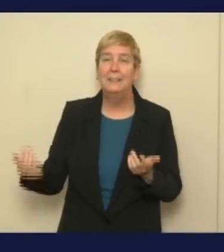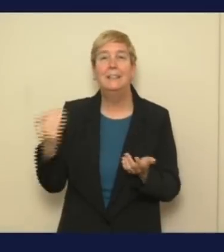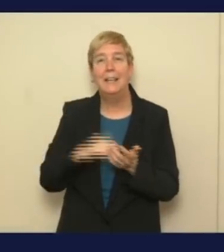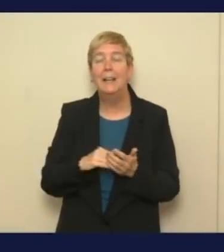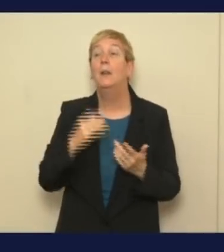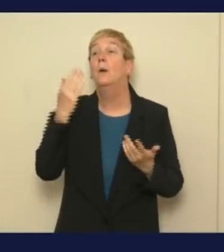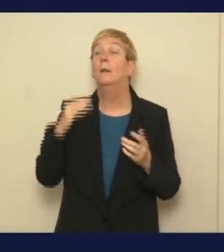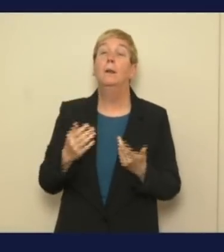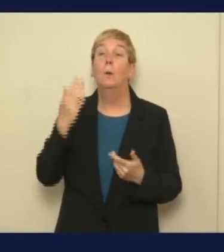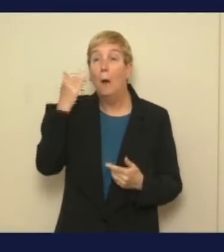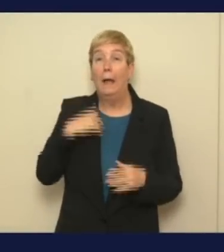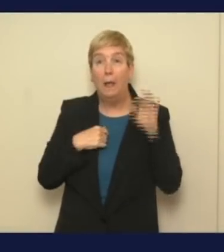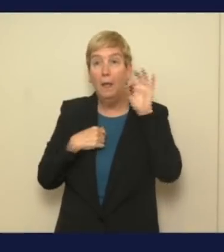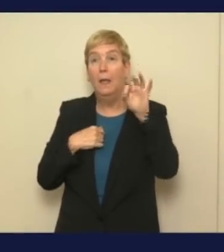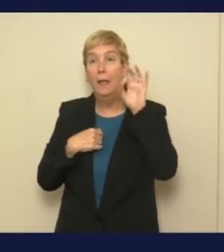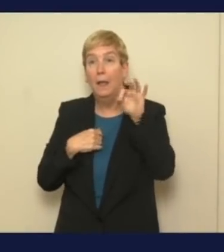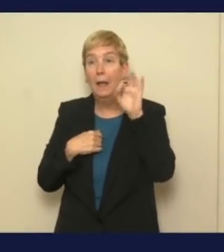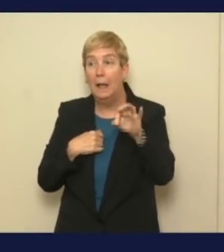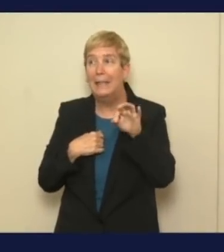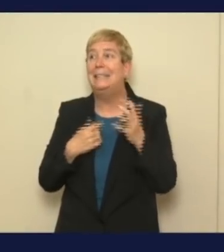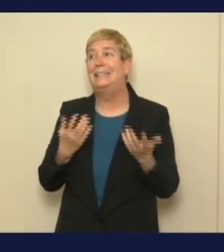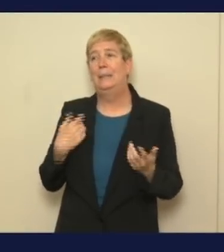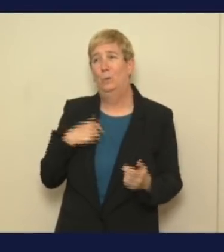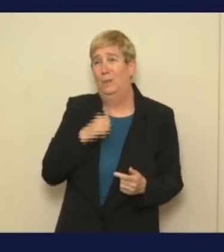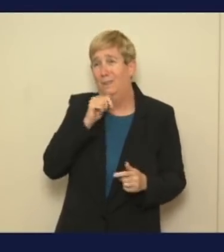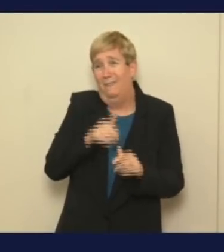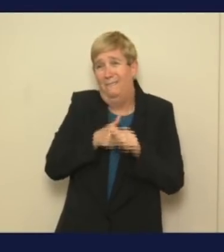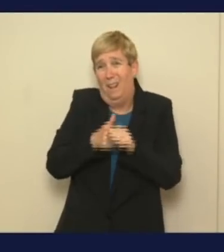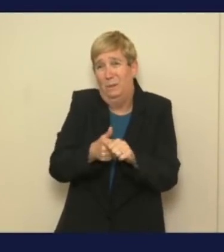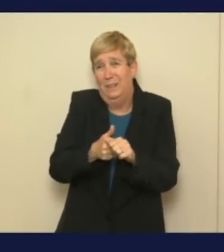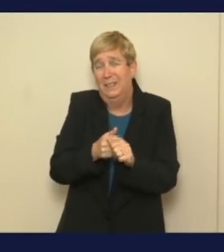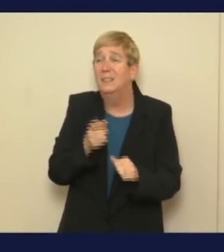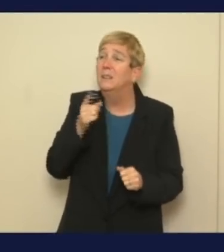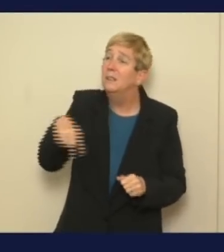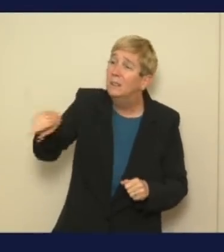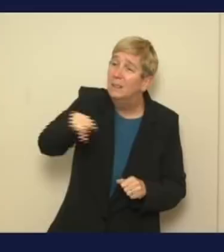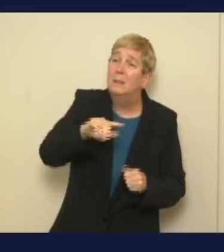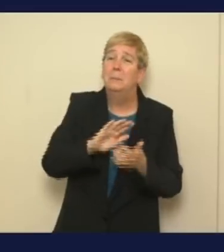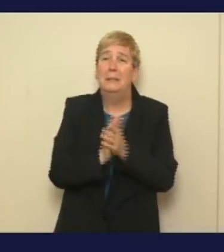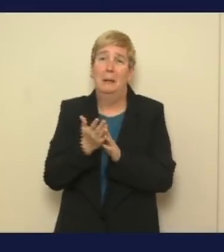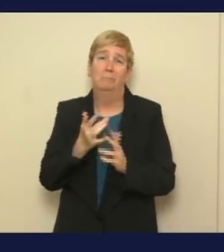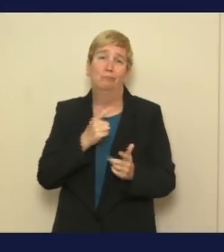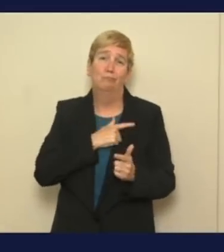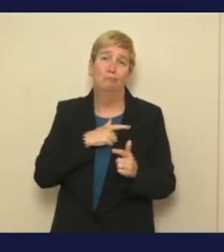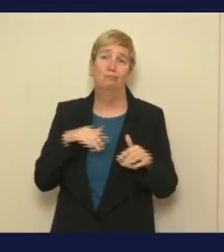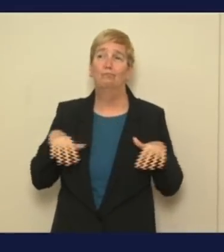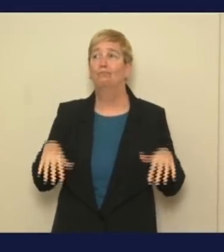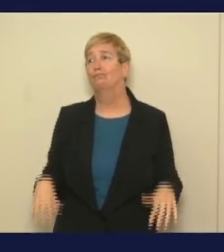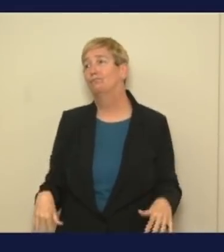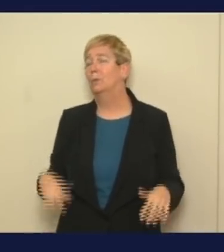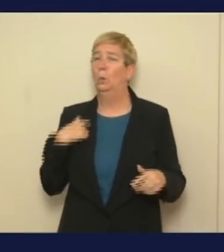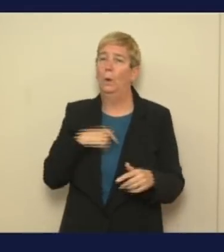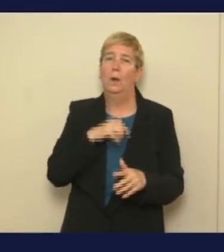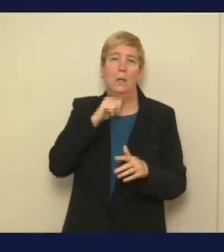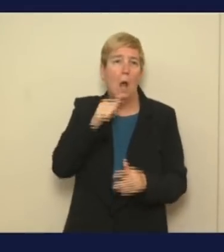it. New Mexicans actually have gotten really lax, I think, about wearing masks and taking this seriously, because it felt like